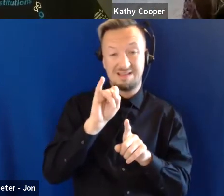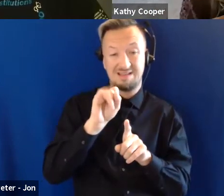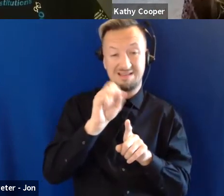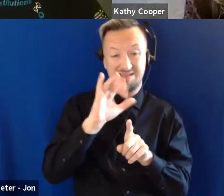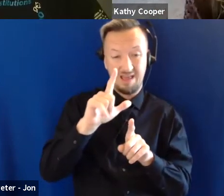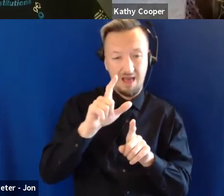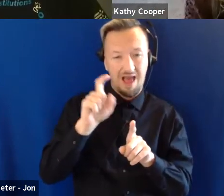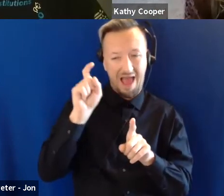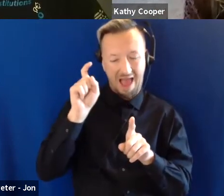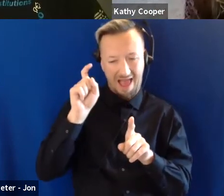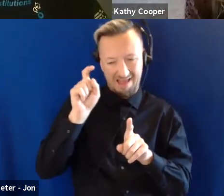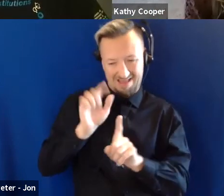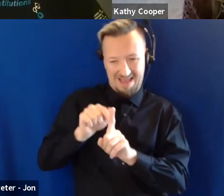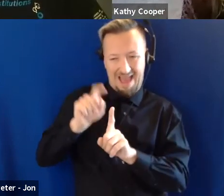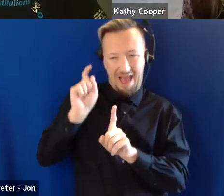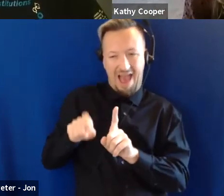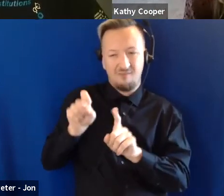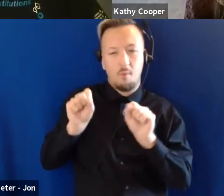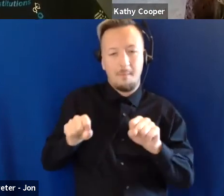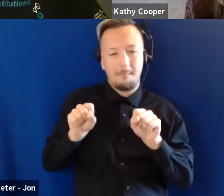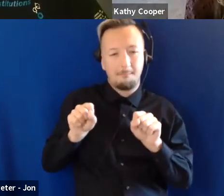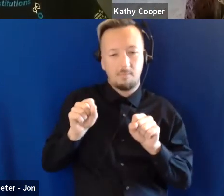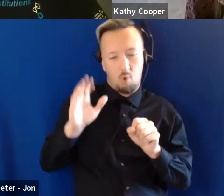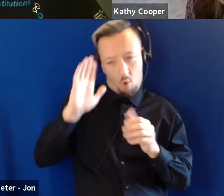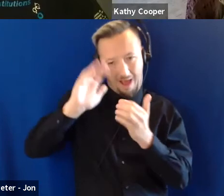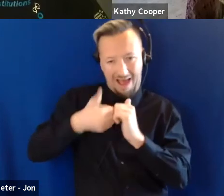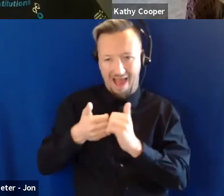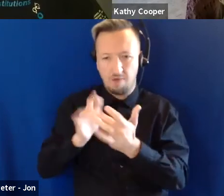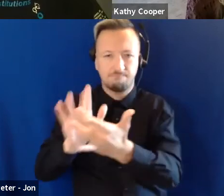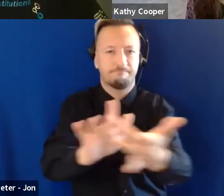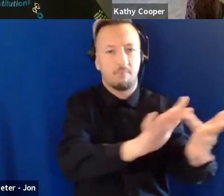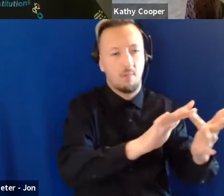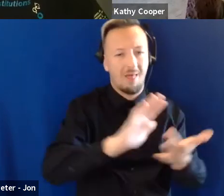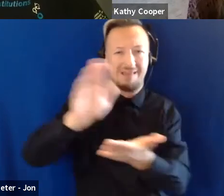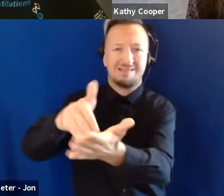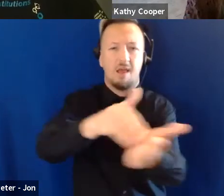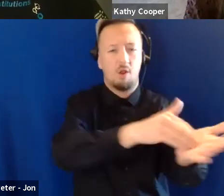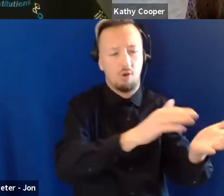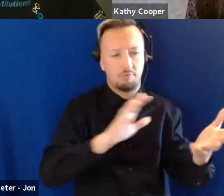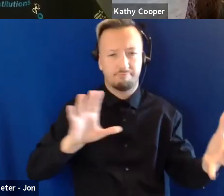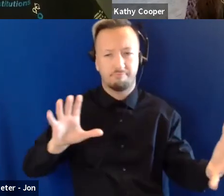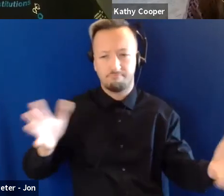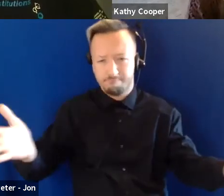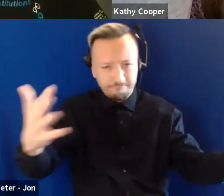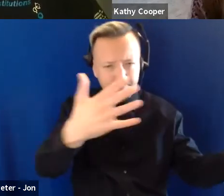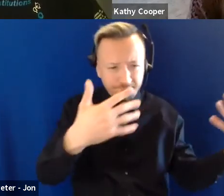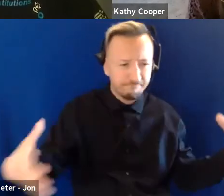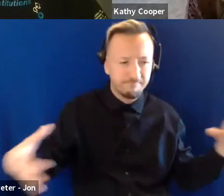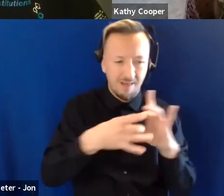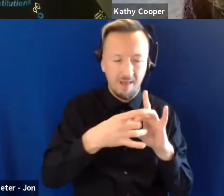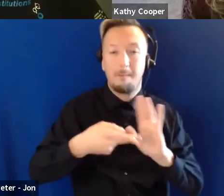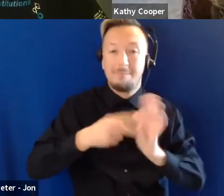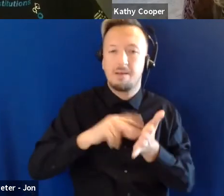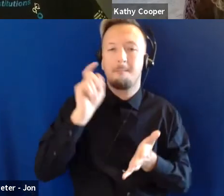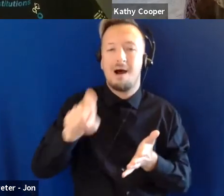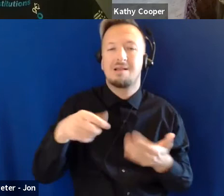together and say, hey, let's have this discussion. So you have to have a good relationship with your centers. And you know what?